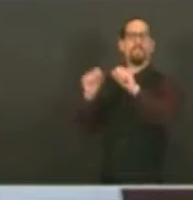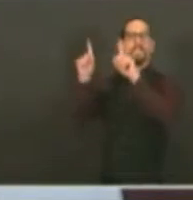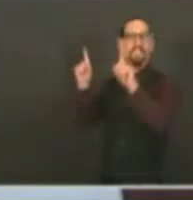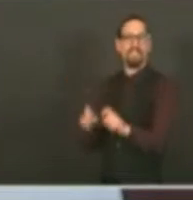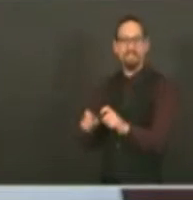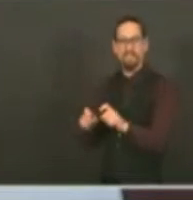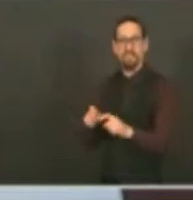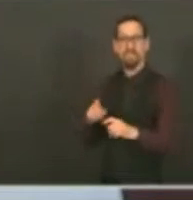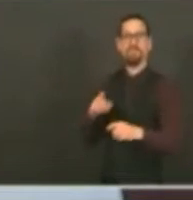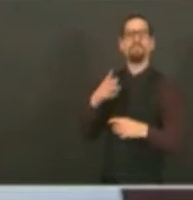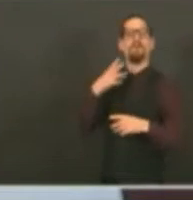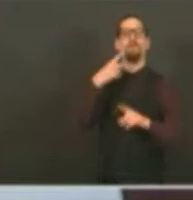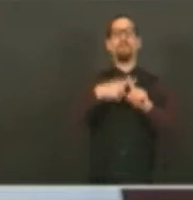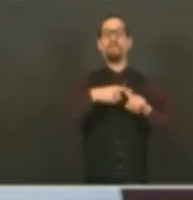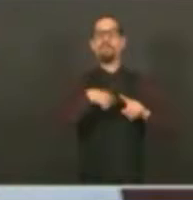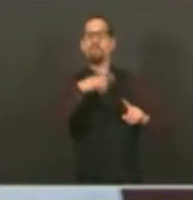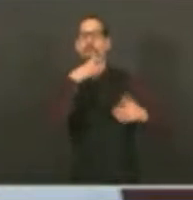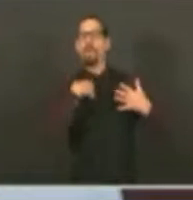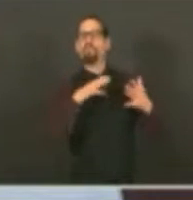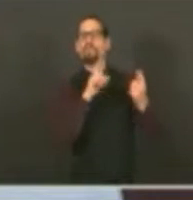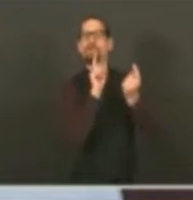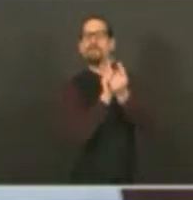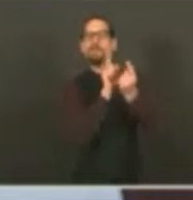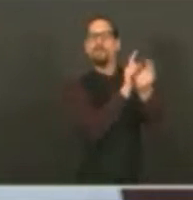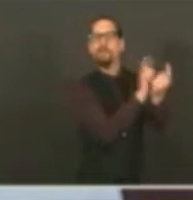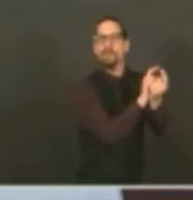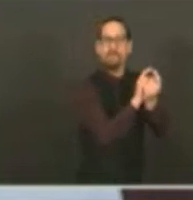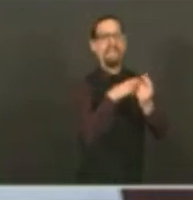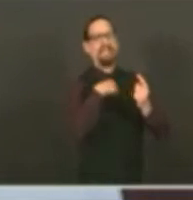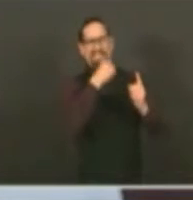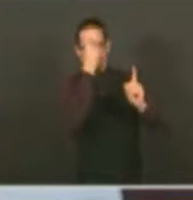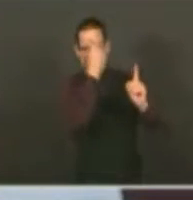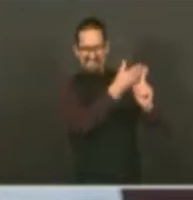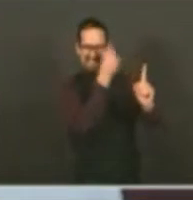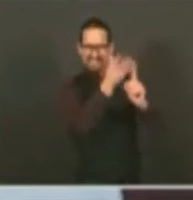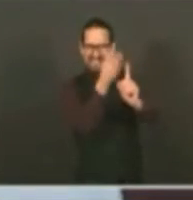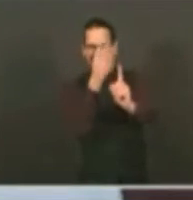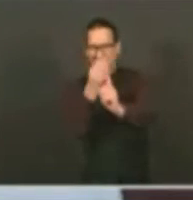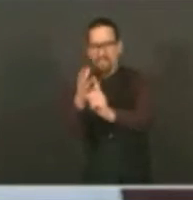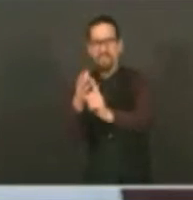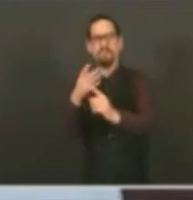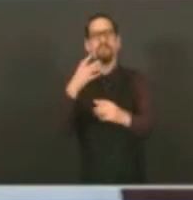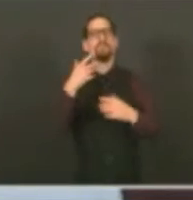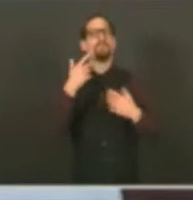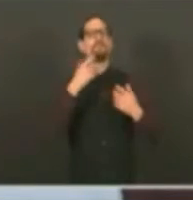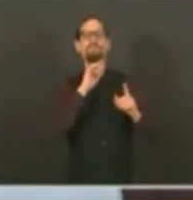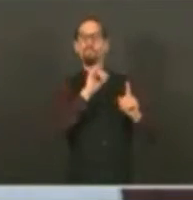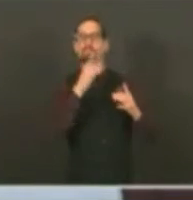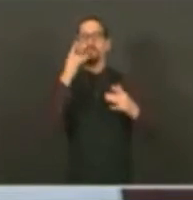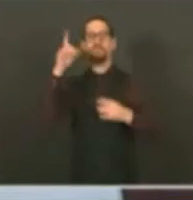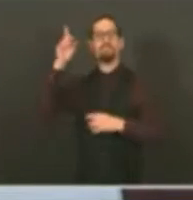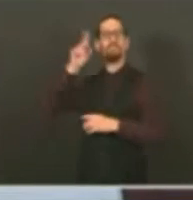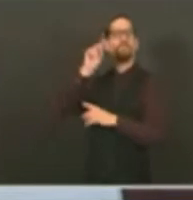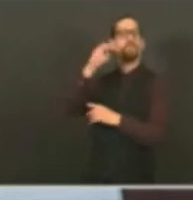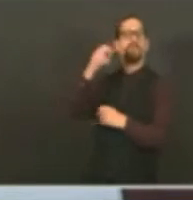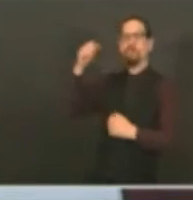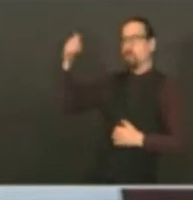Do you need a place to live? You know, maybe you live in a crowded household. We'll help get you a hotel.